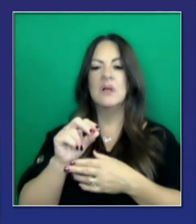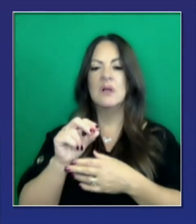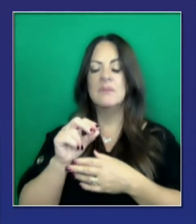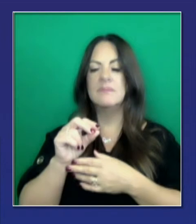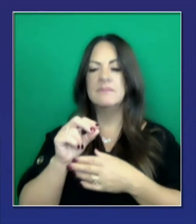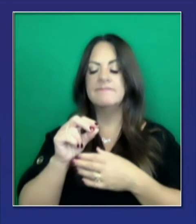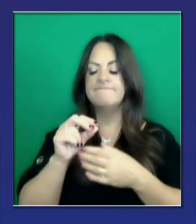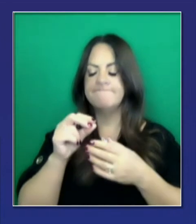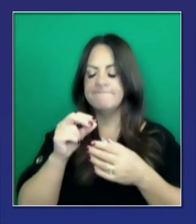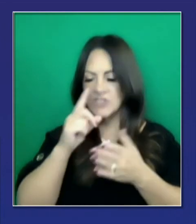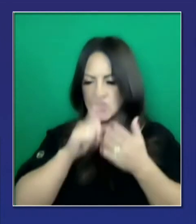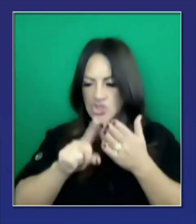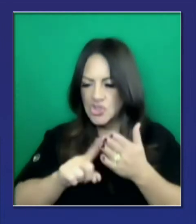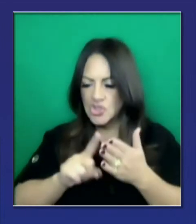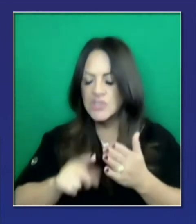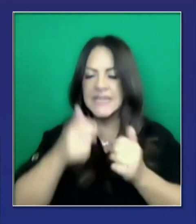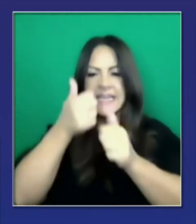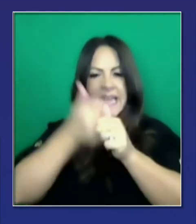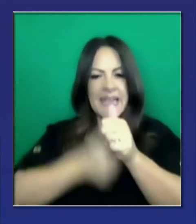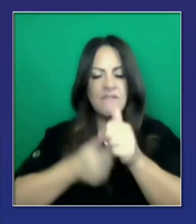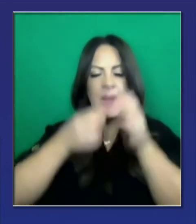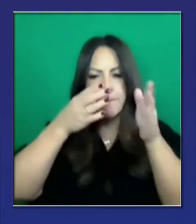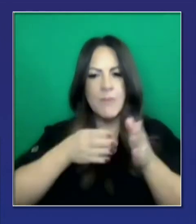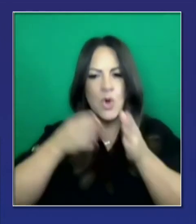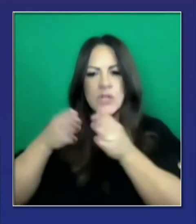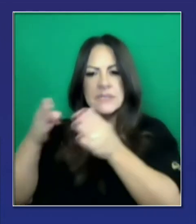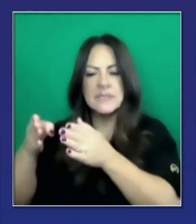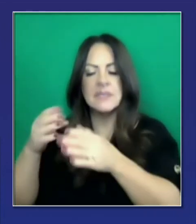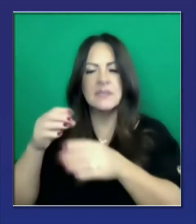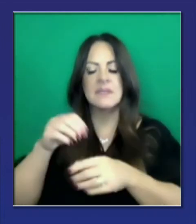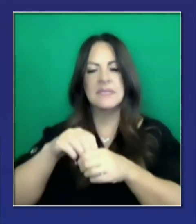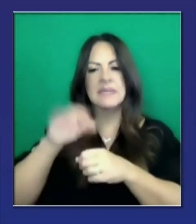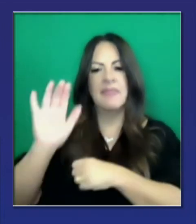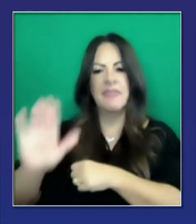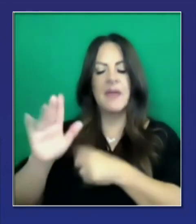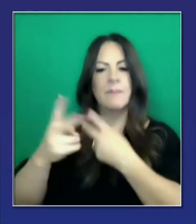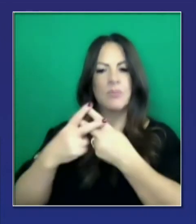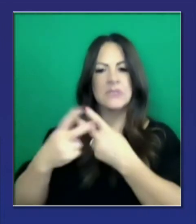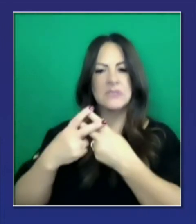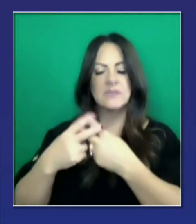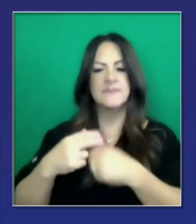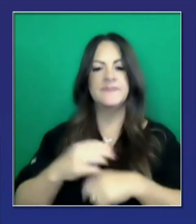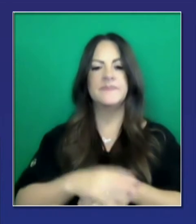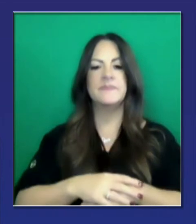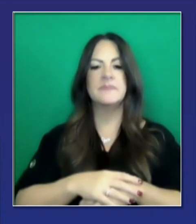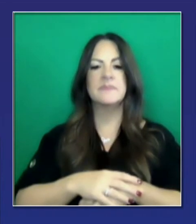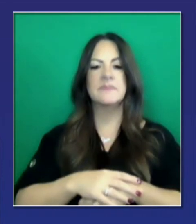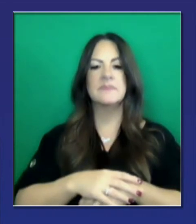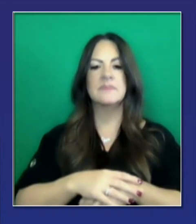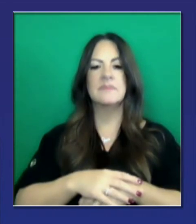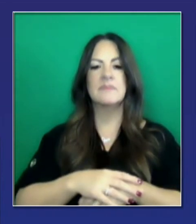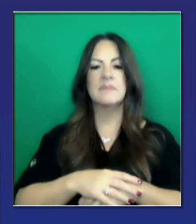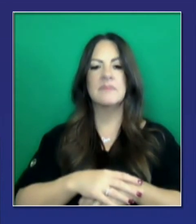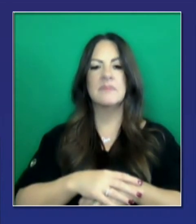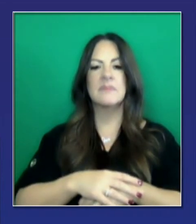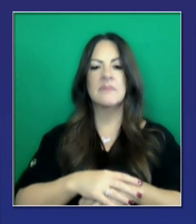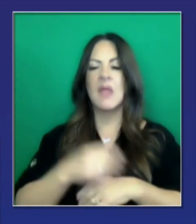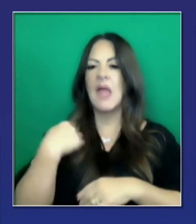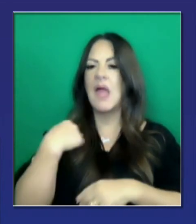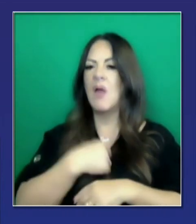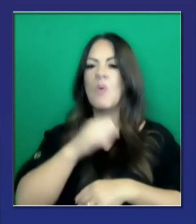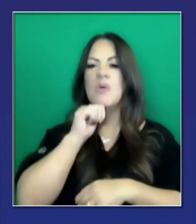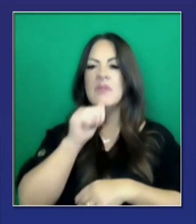the cases of each and every individual. I simply will not, en masse, release